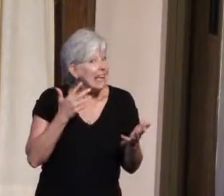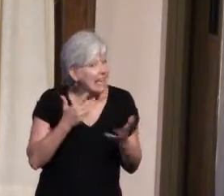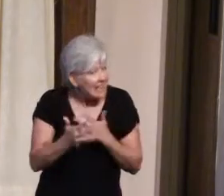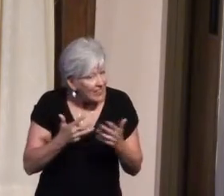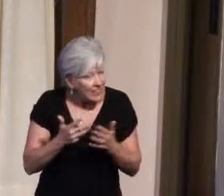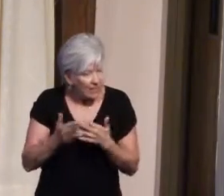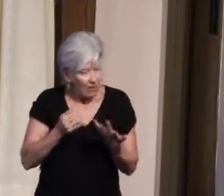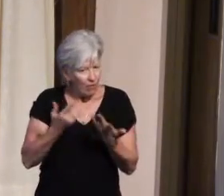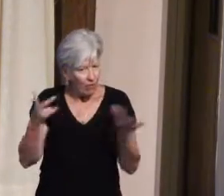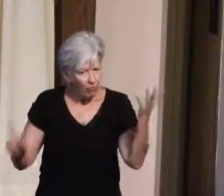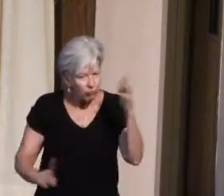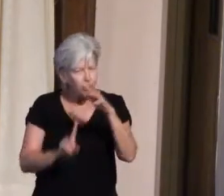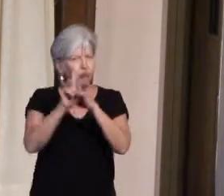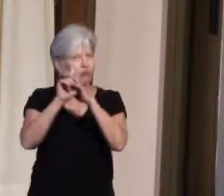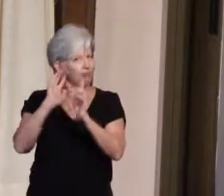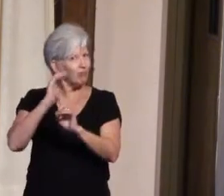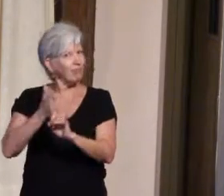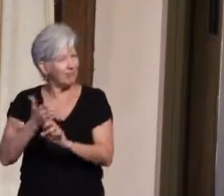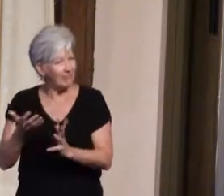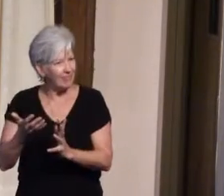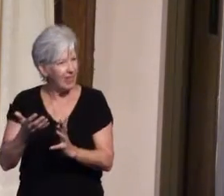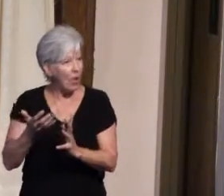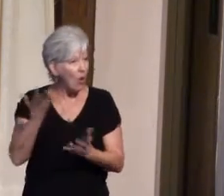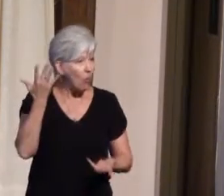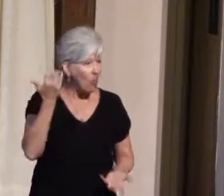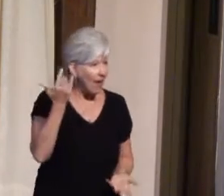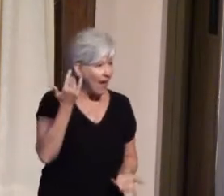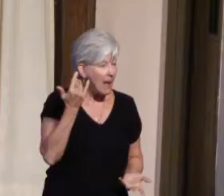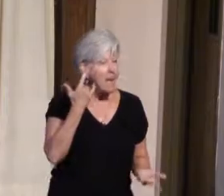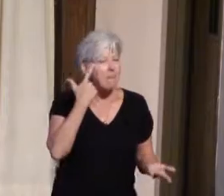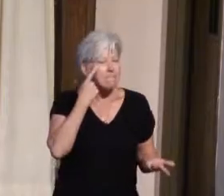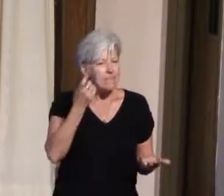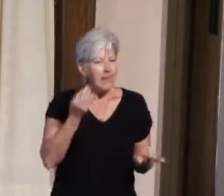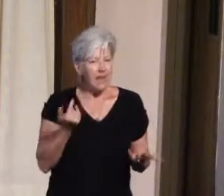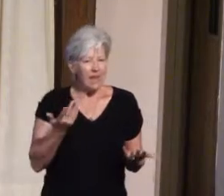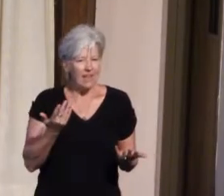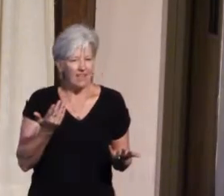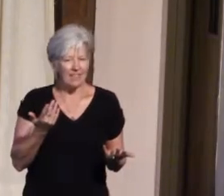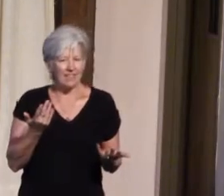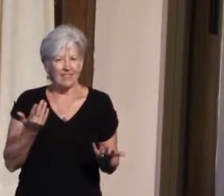that center seat, surrounded by other people